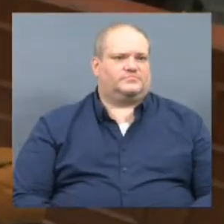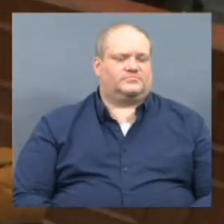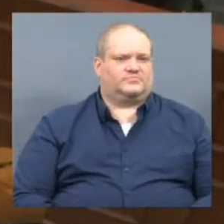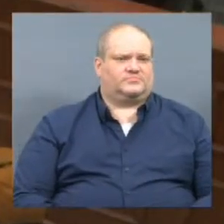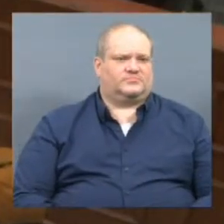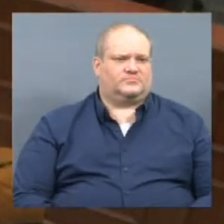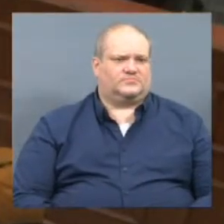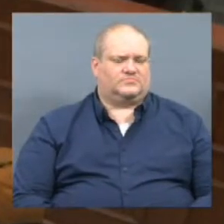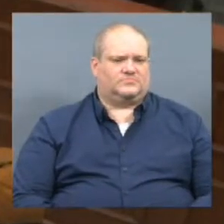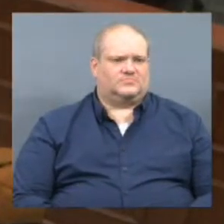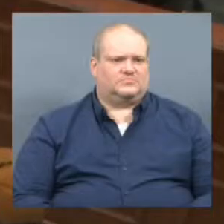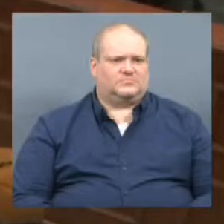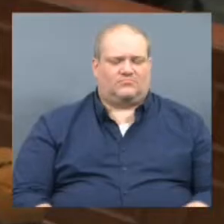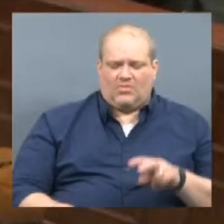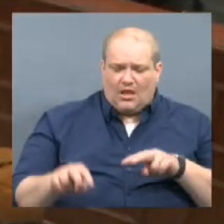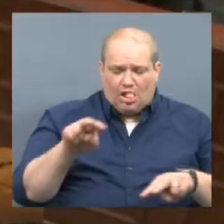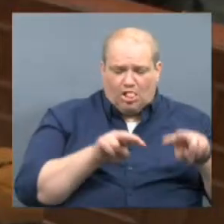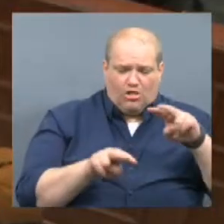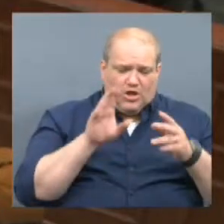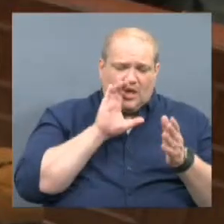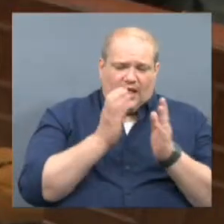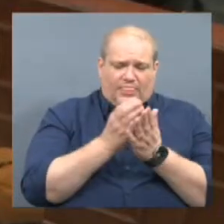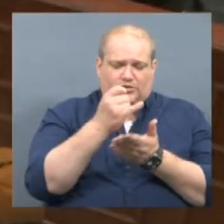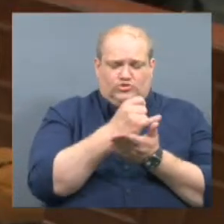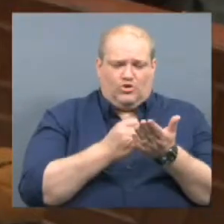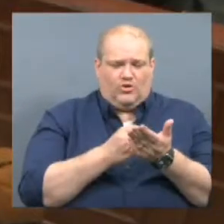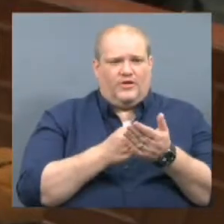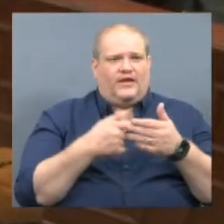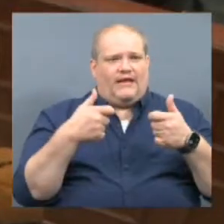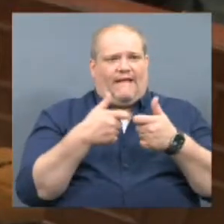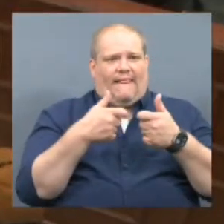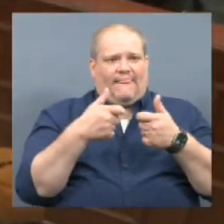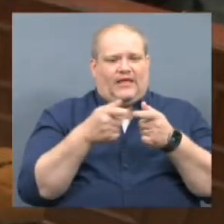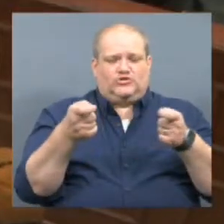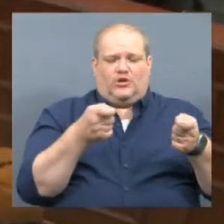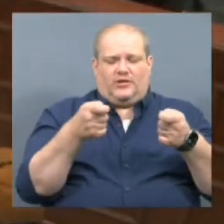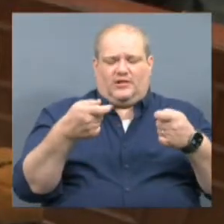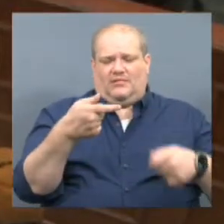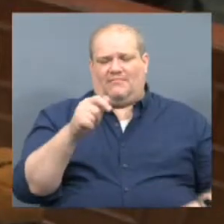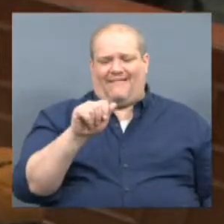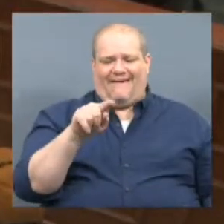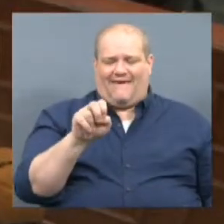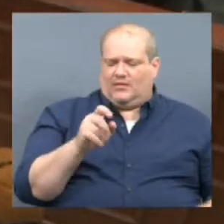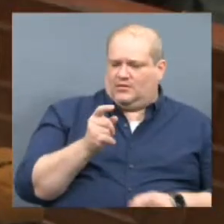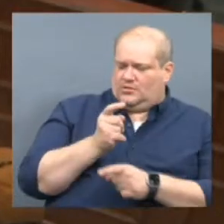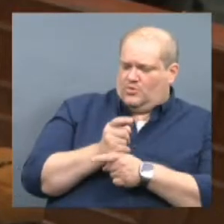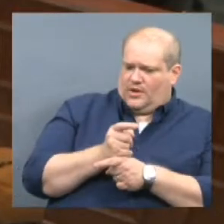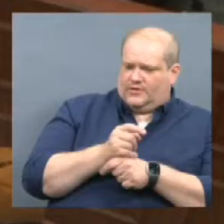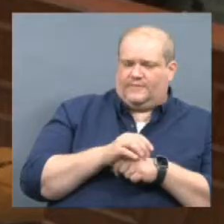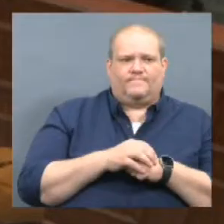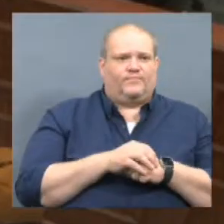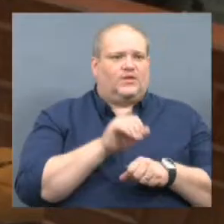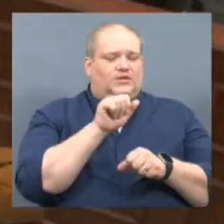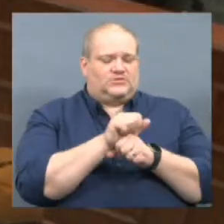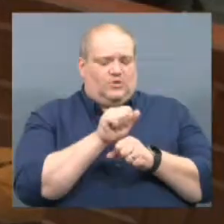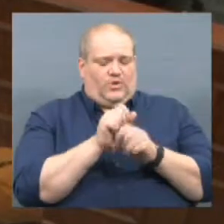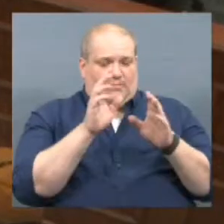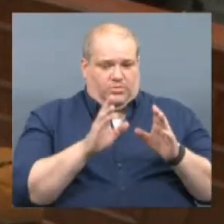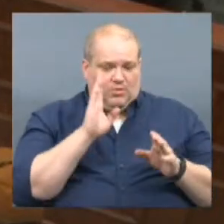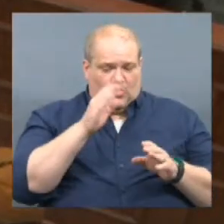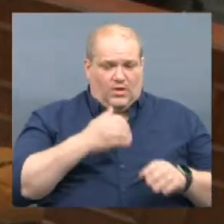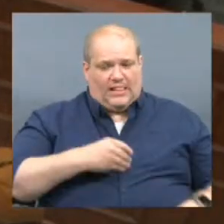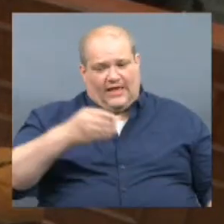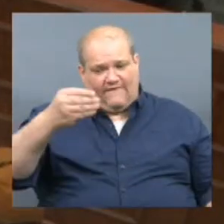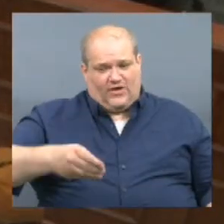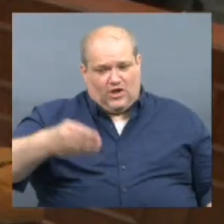And looking at this schematic, it says electronically controlled gate. Correct. So the employees will have